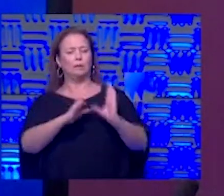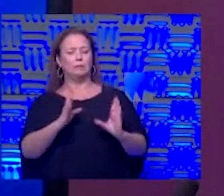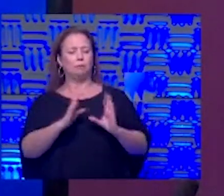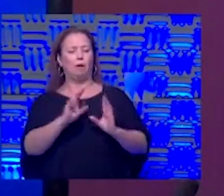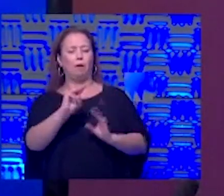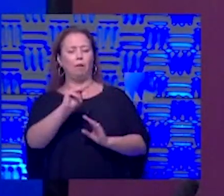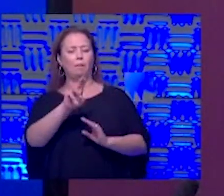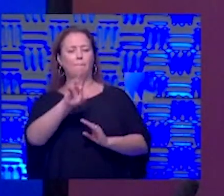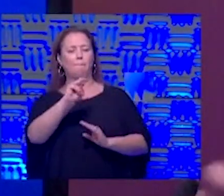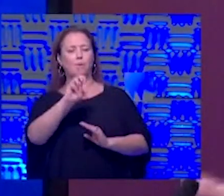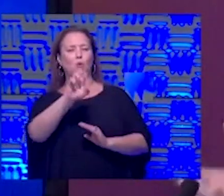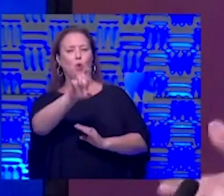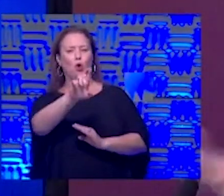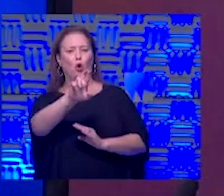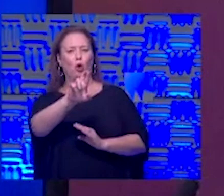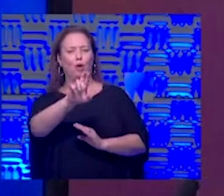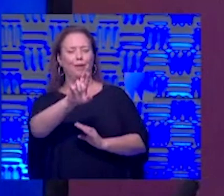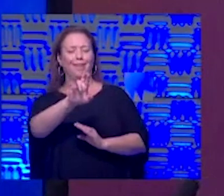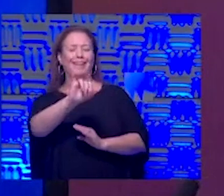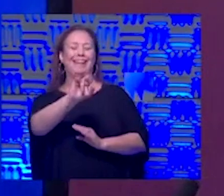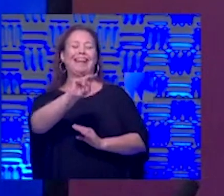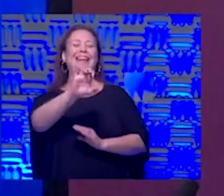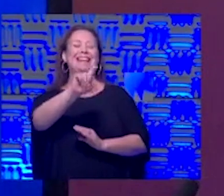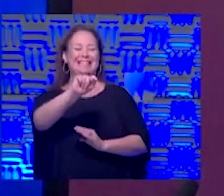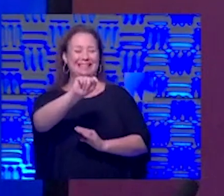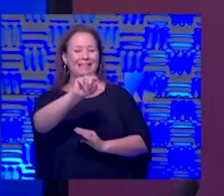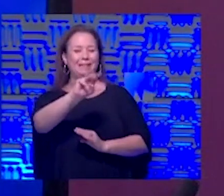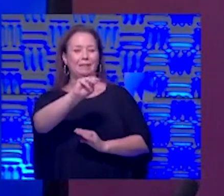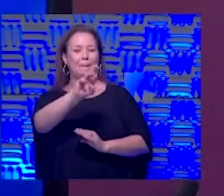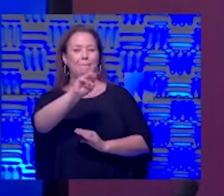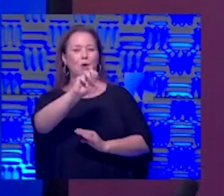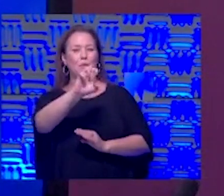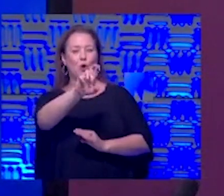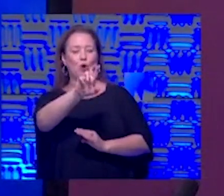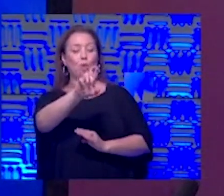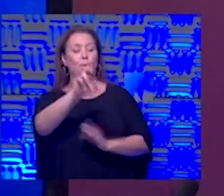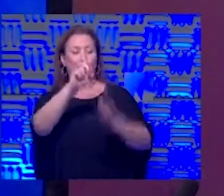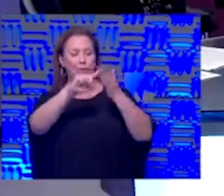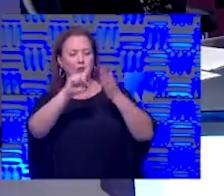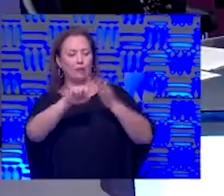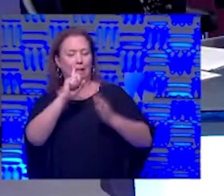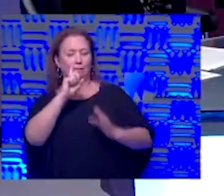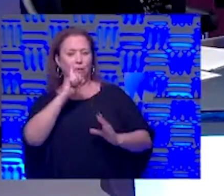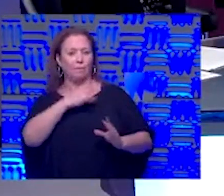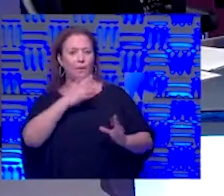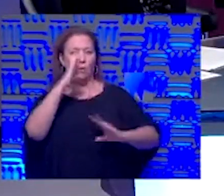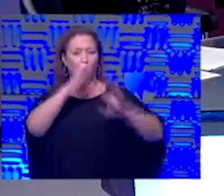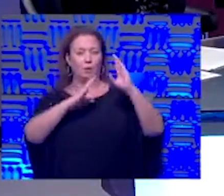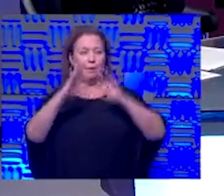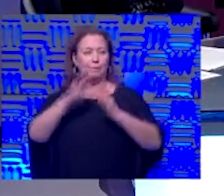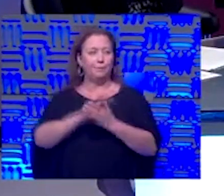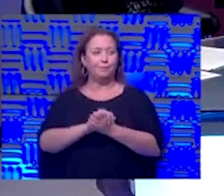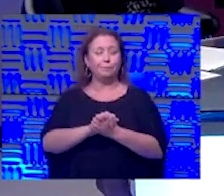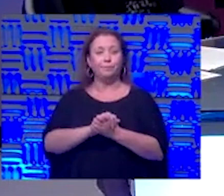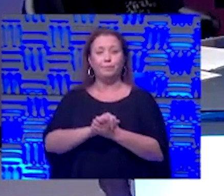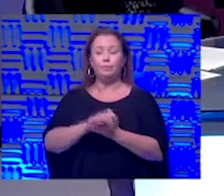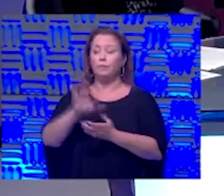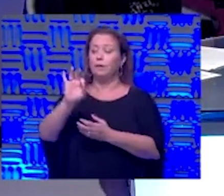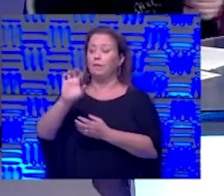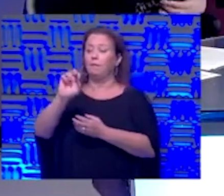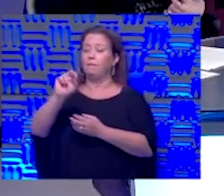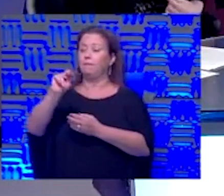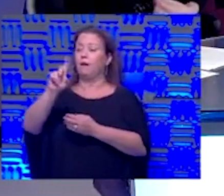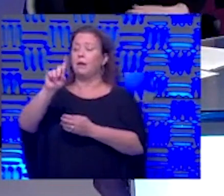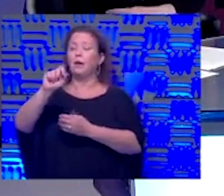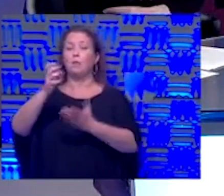murmur, an innocent murmur, but we can always check that out if somebody's worried about it. All right, good to know. Yeah, and Fonda is asking